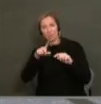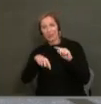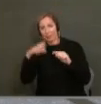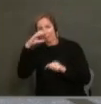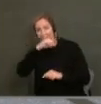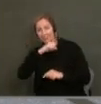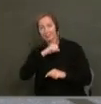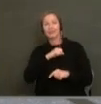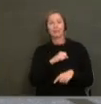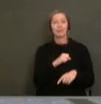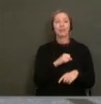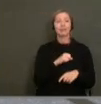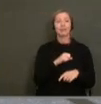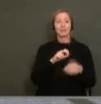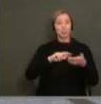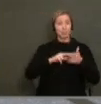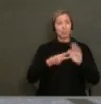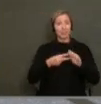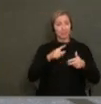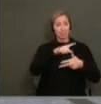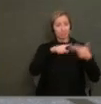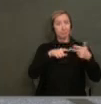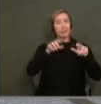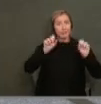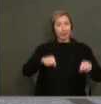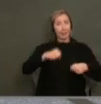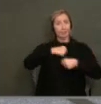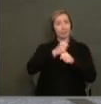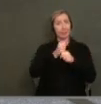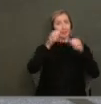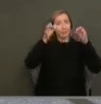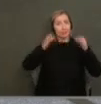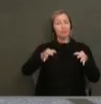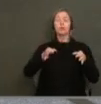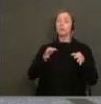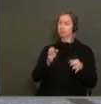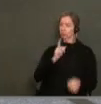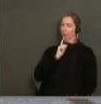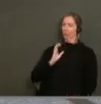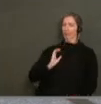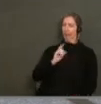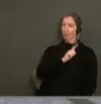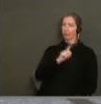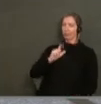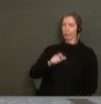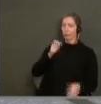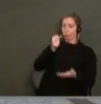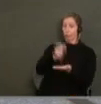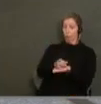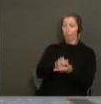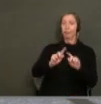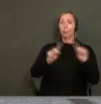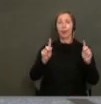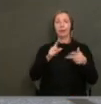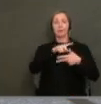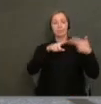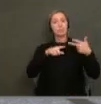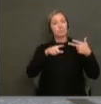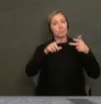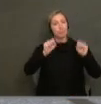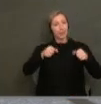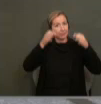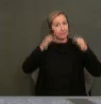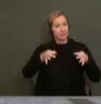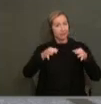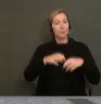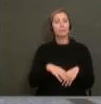That means that they can make some decisions. Well, council ultimately has to approve, but they can make a lot of decisions too. Is it